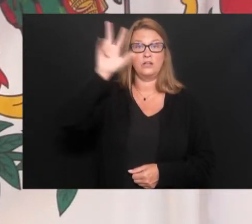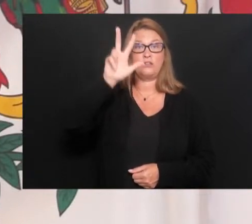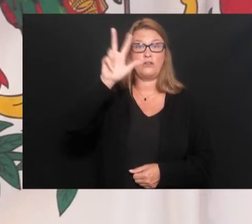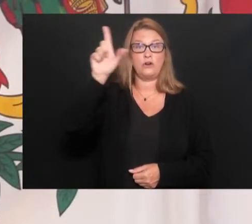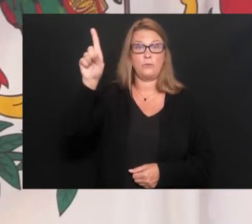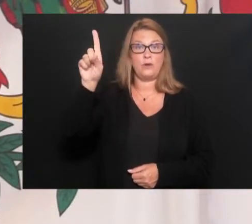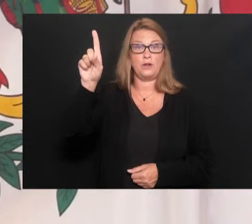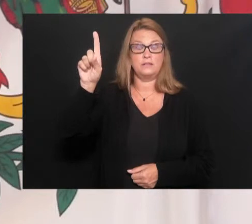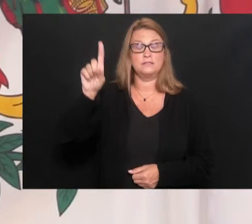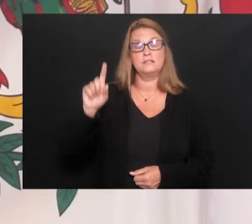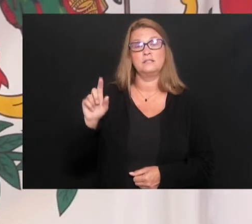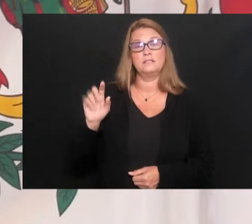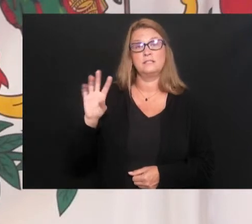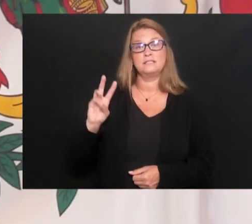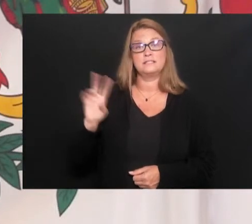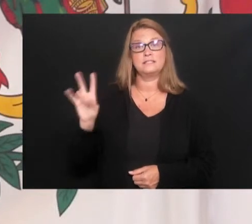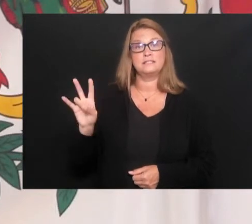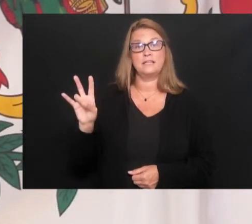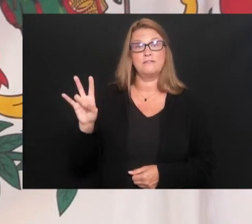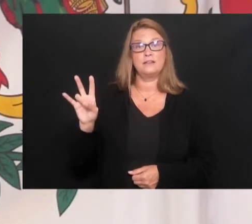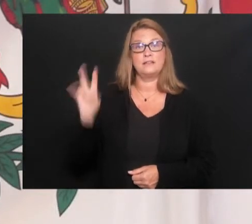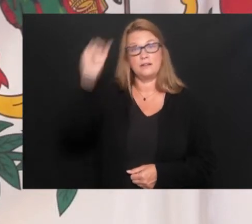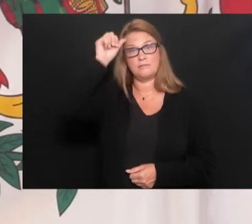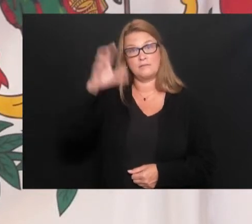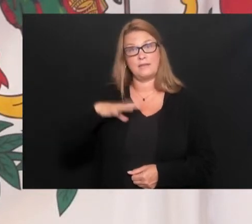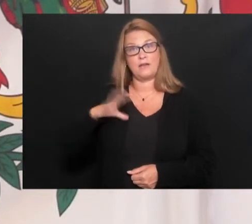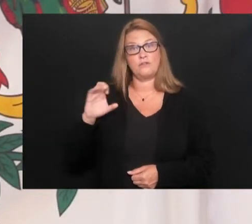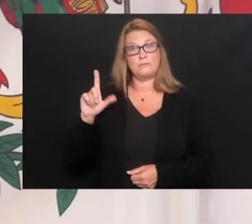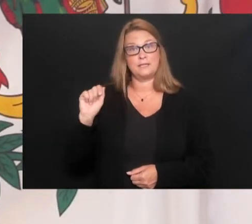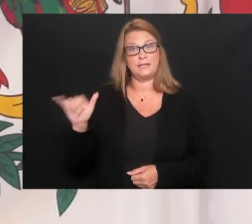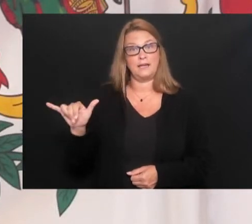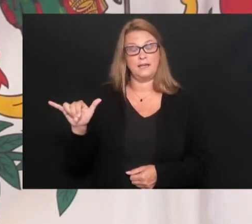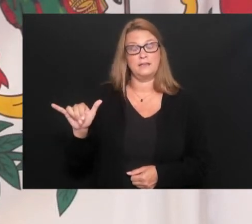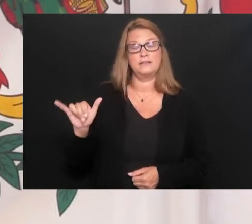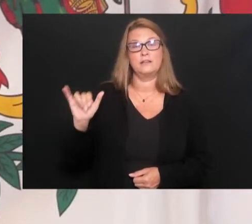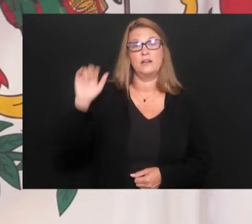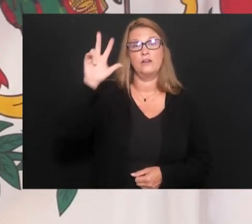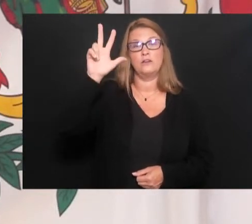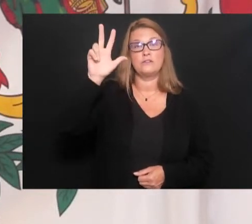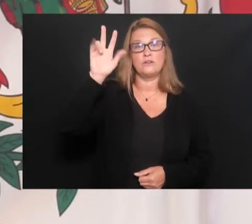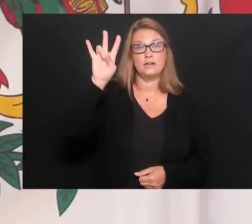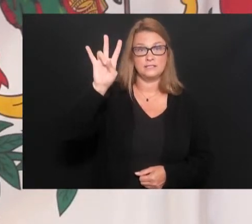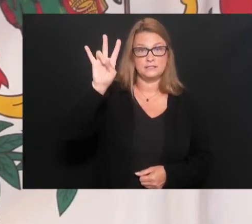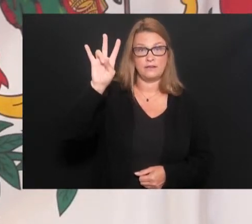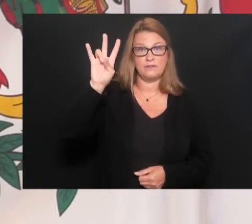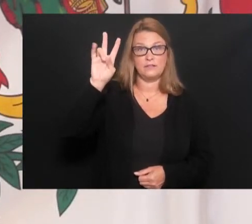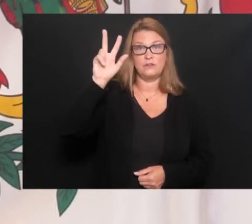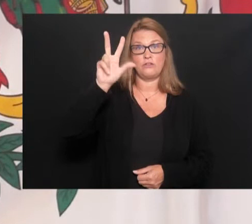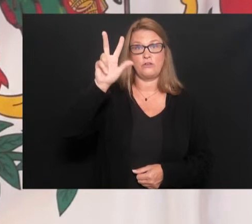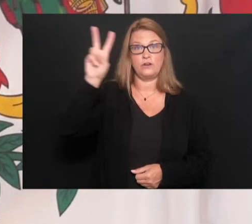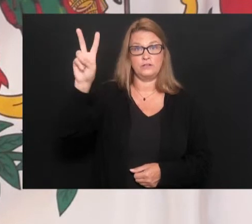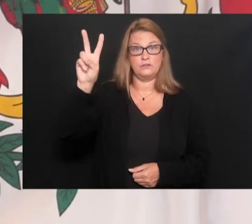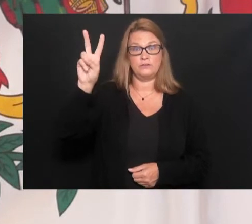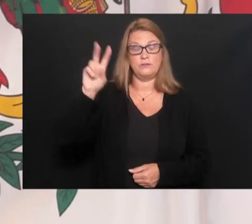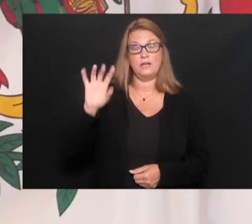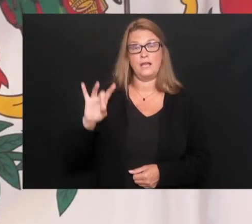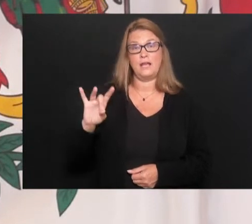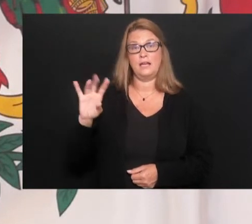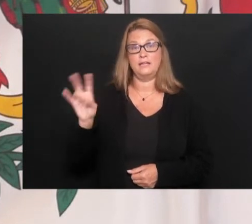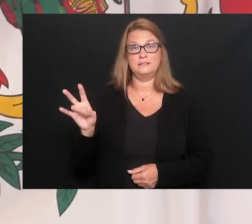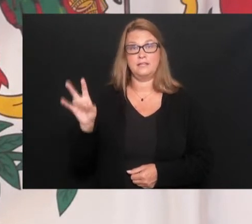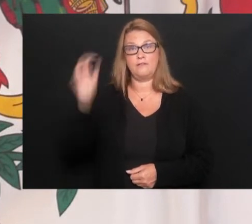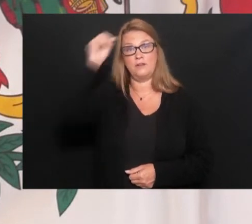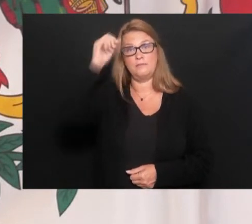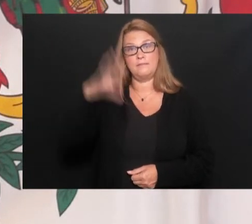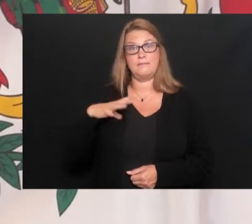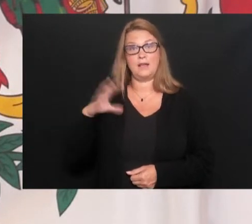3,731st death is a 67-year-old male from Clay County. The 3,732nd death is an 87-year-old male